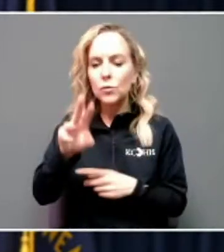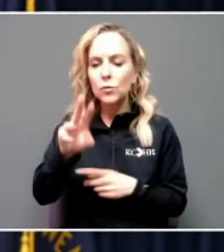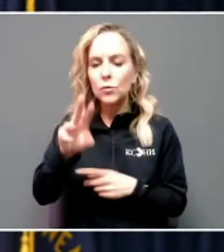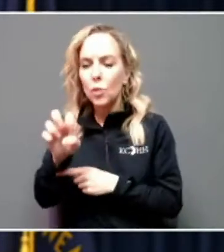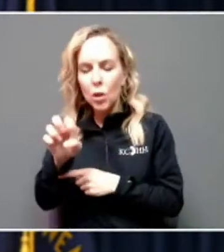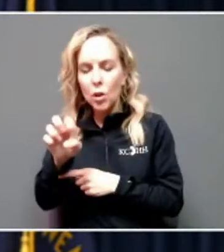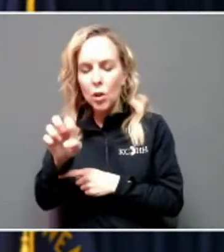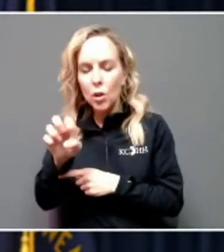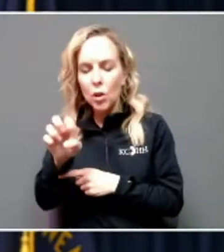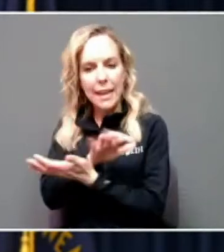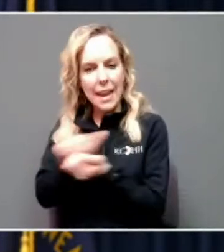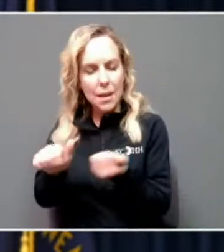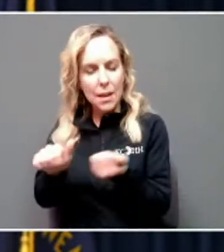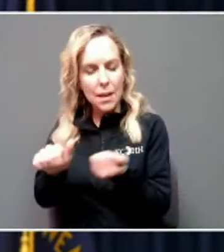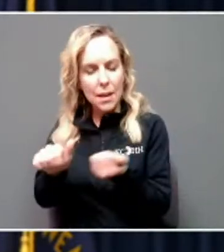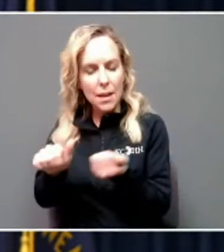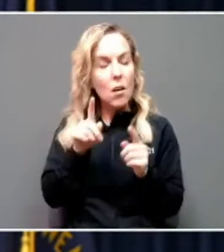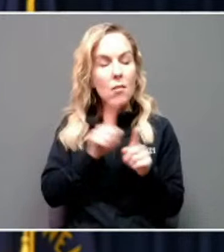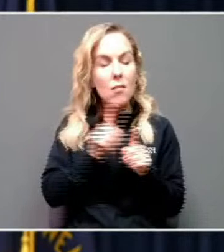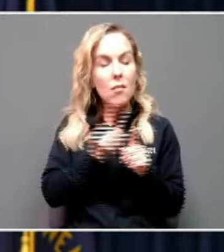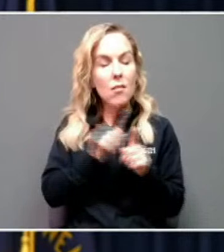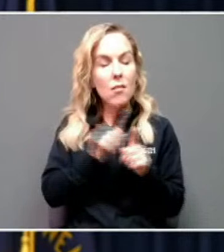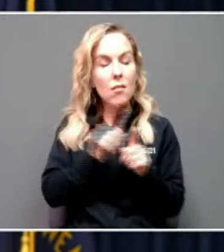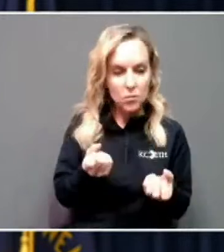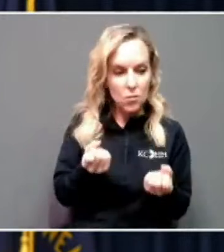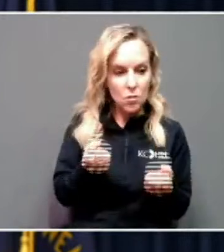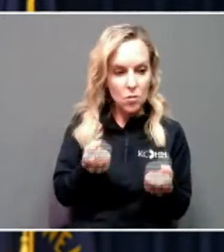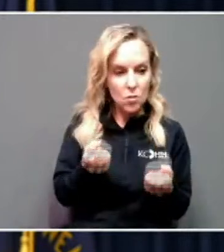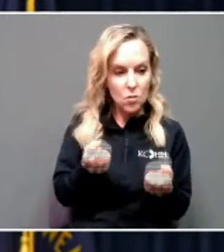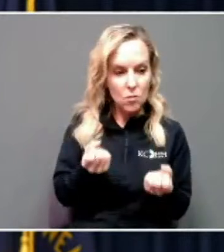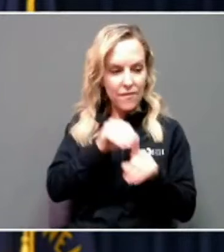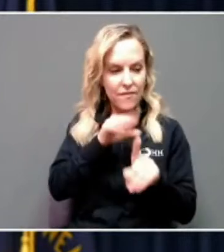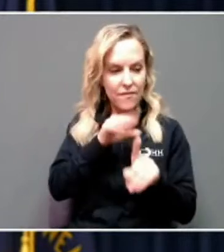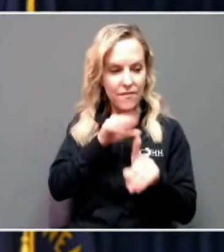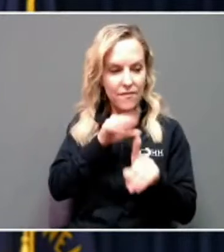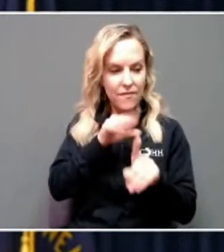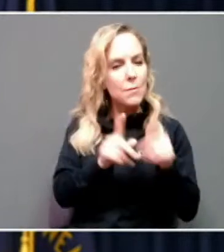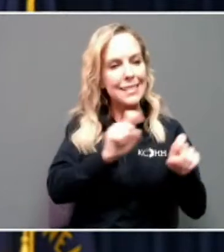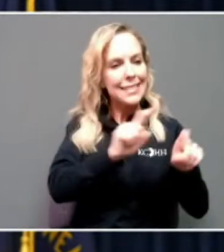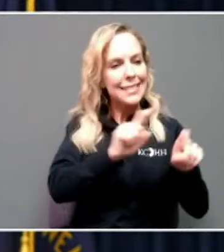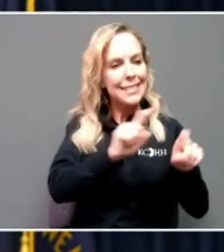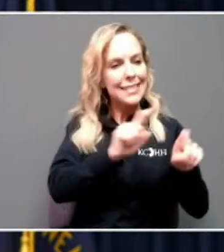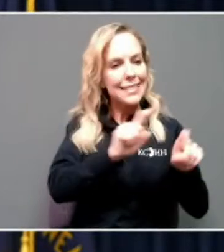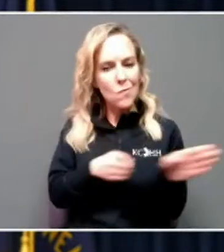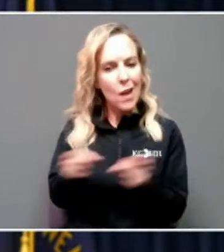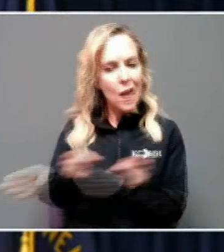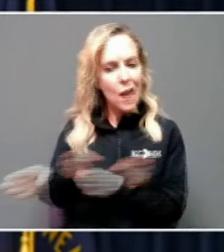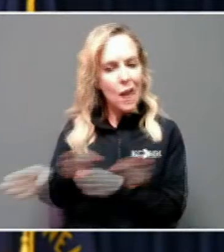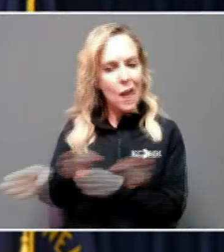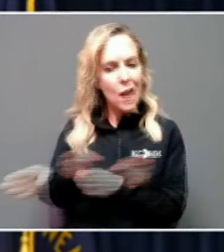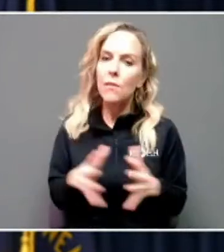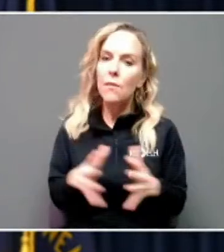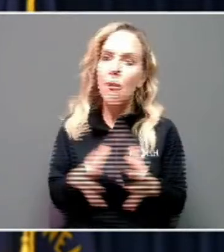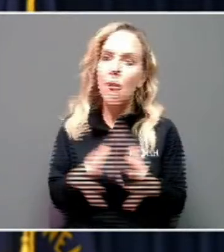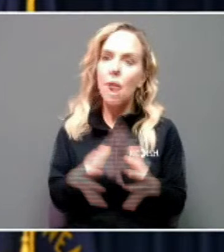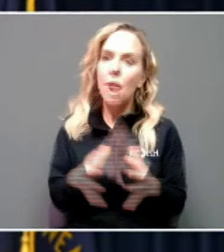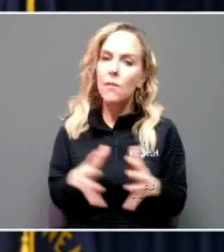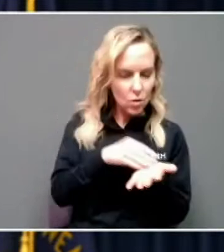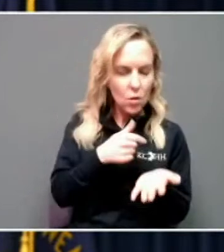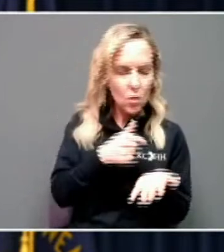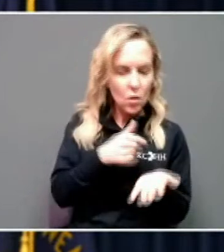so differently in so many people. So I think a lot still to learn, but I do believe we have a very